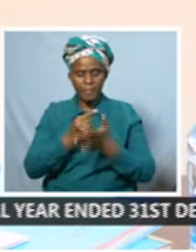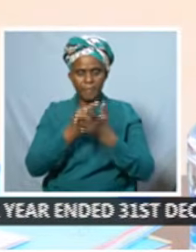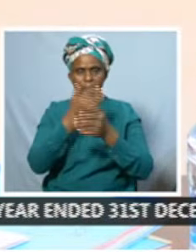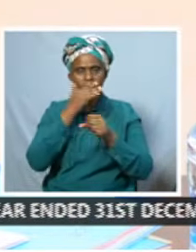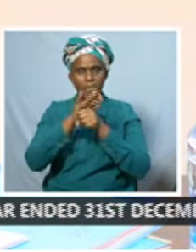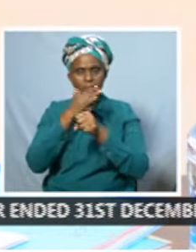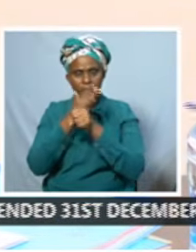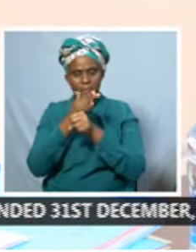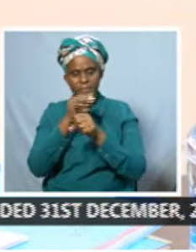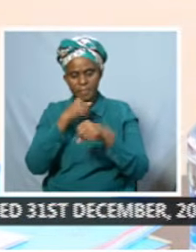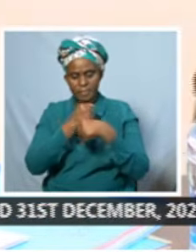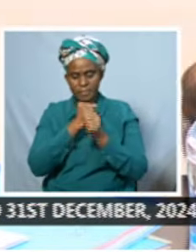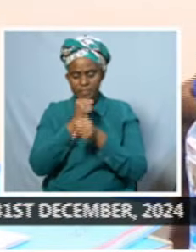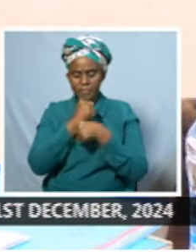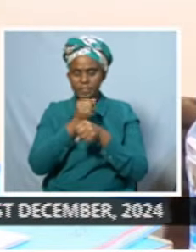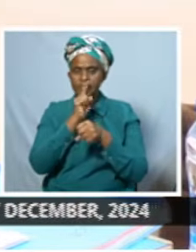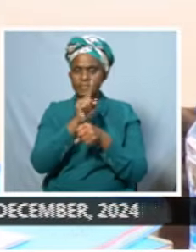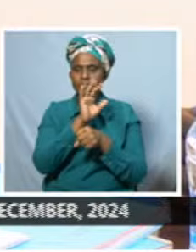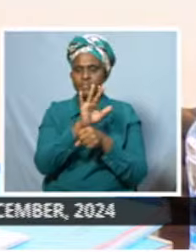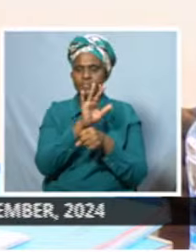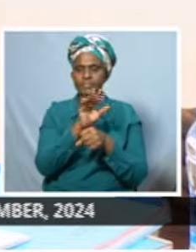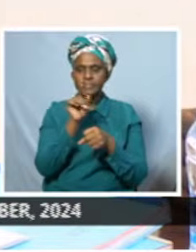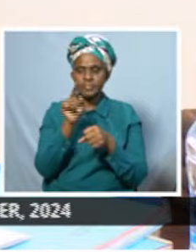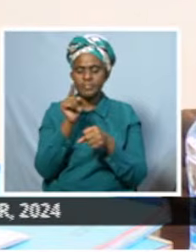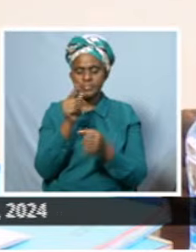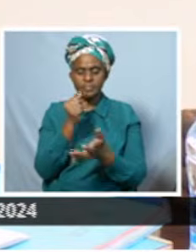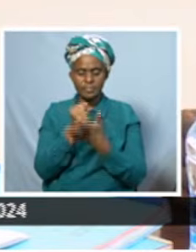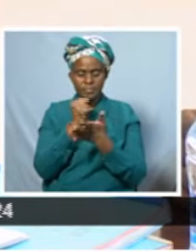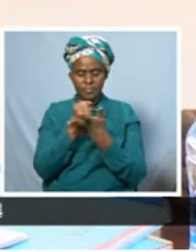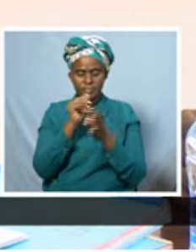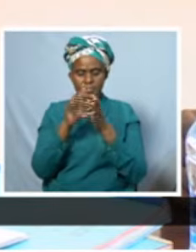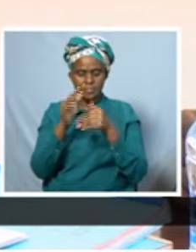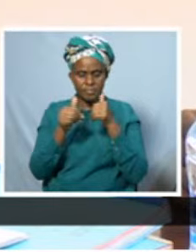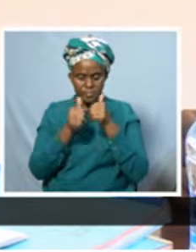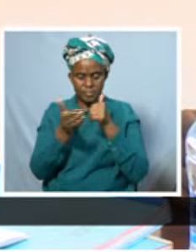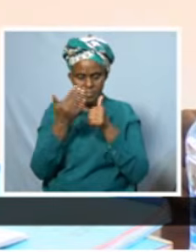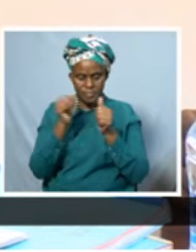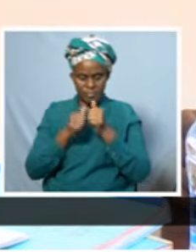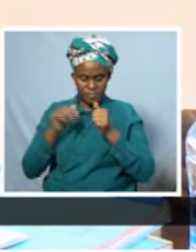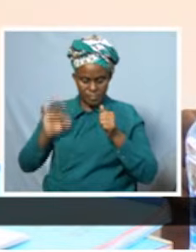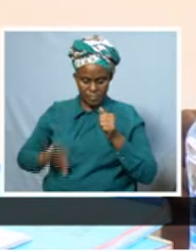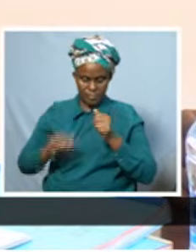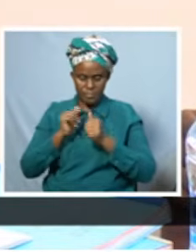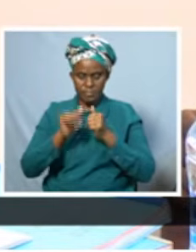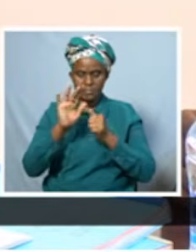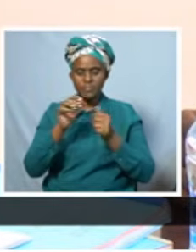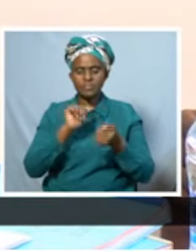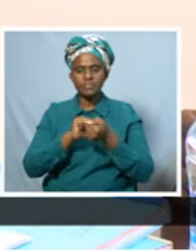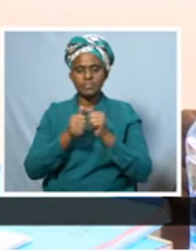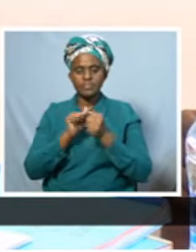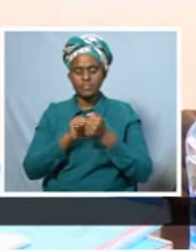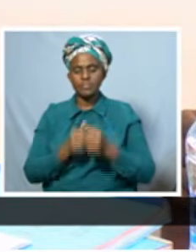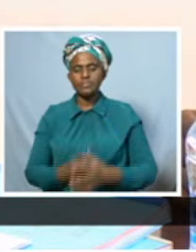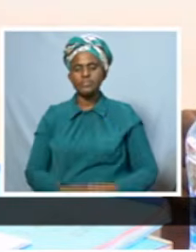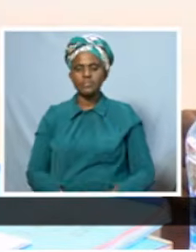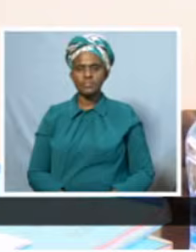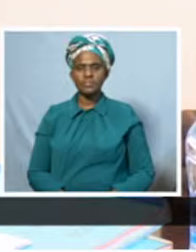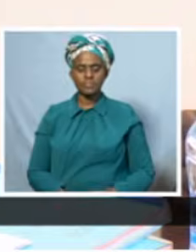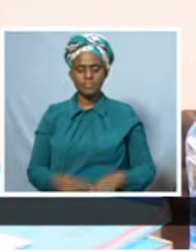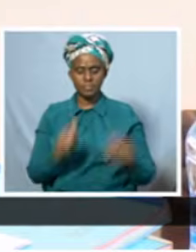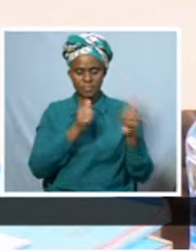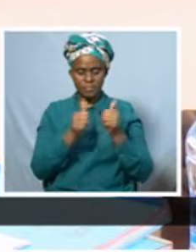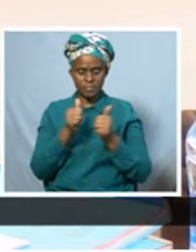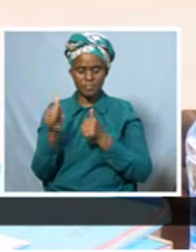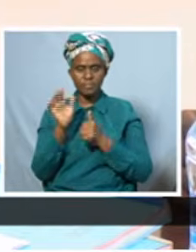guarantors in making sure that they help in following up with beneficiaries due to logistical challenges. Action